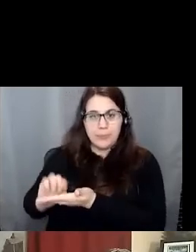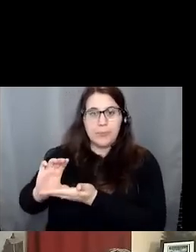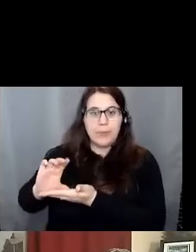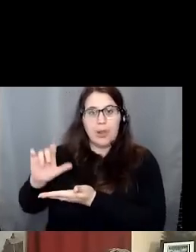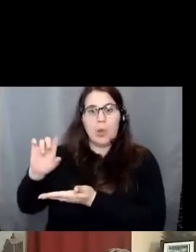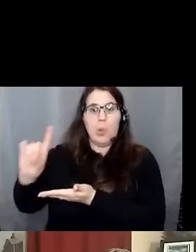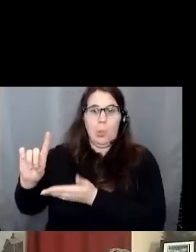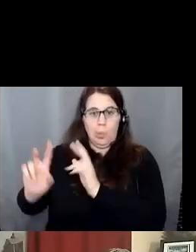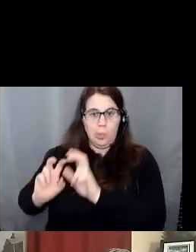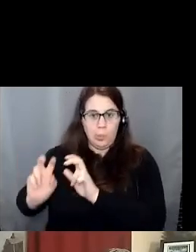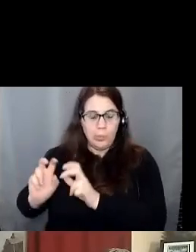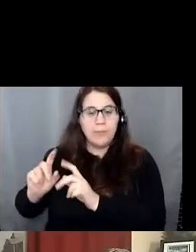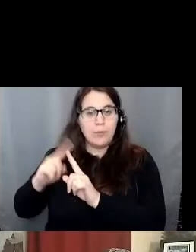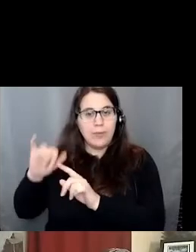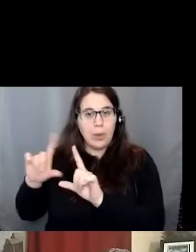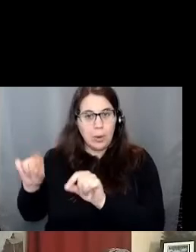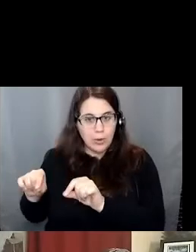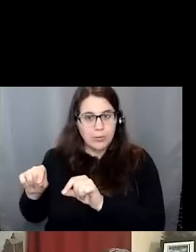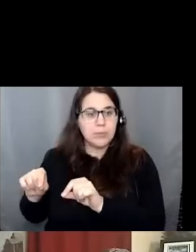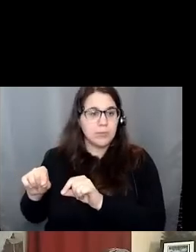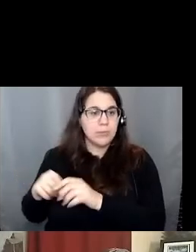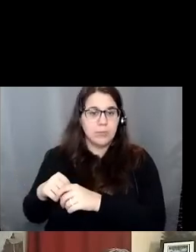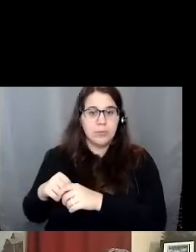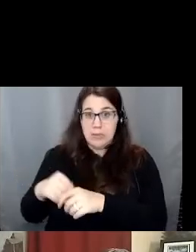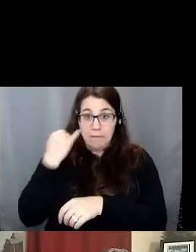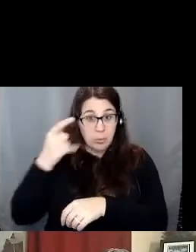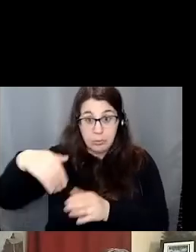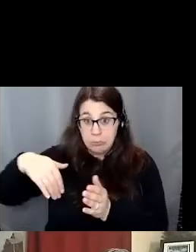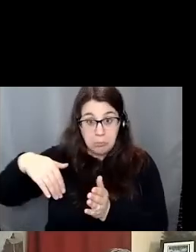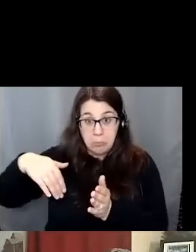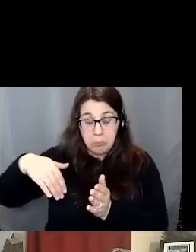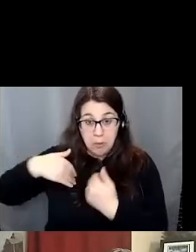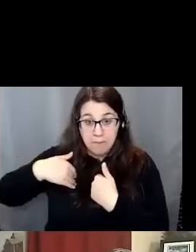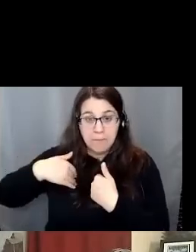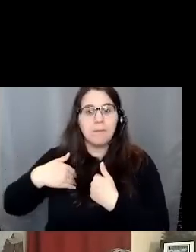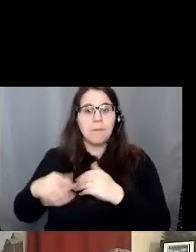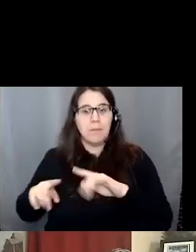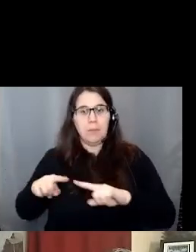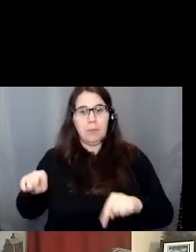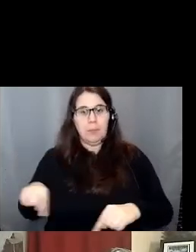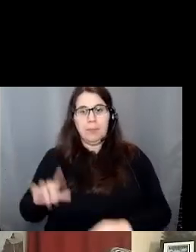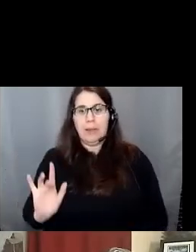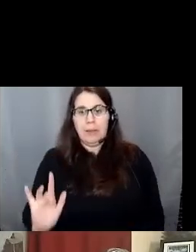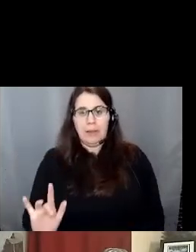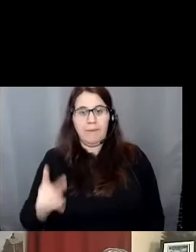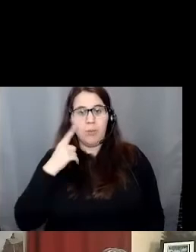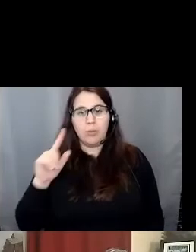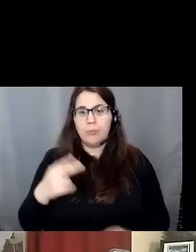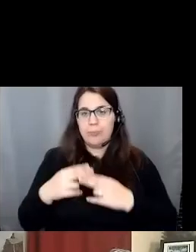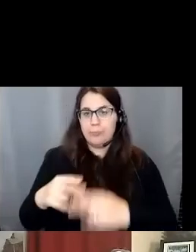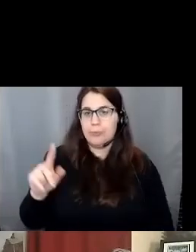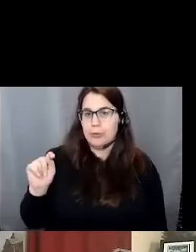one, we have a link down here that you can click on to sign up for the TrueLink card. TrueLink is the vendor